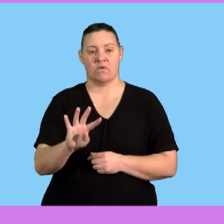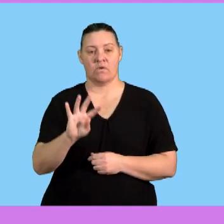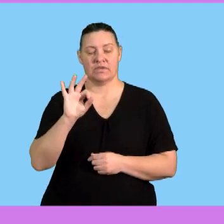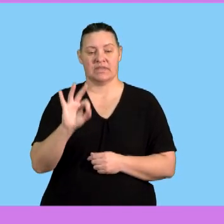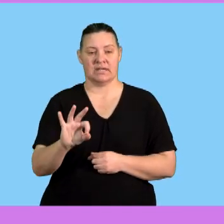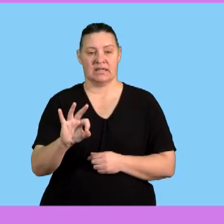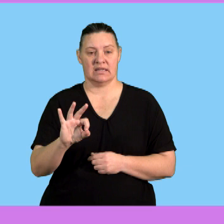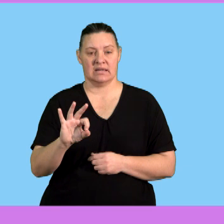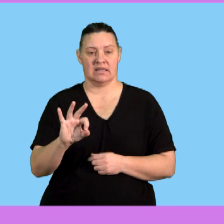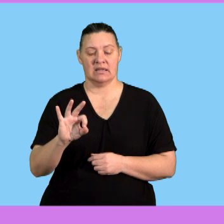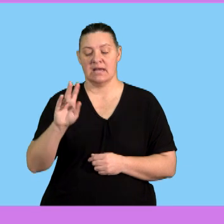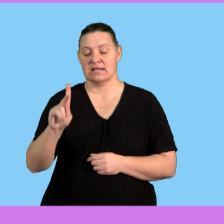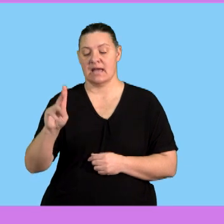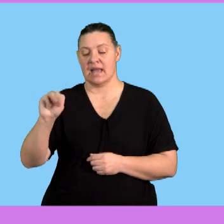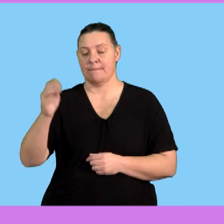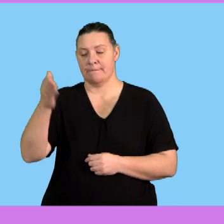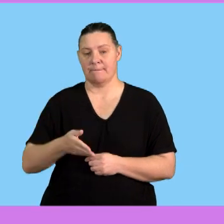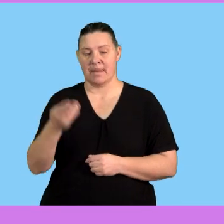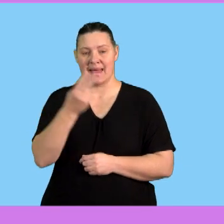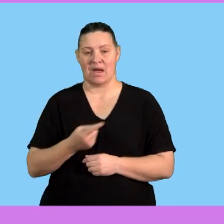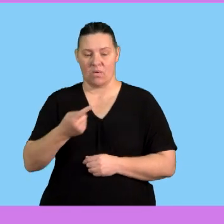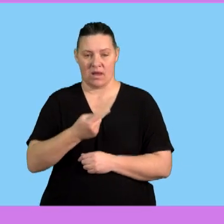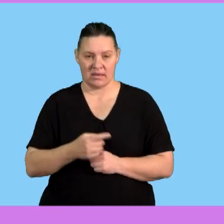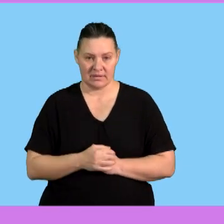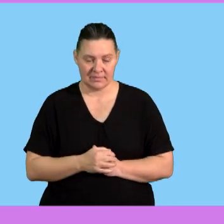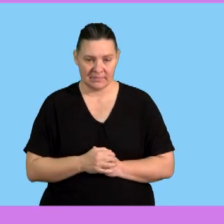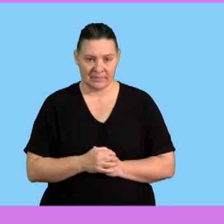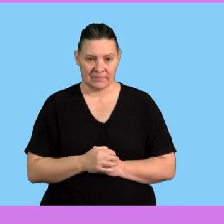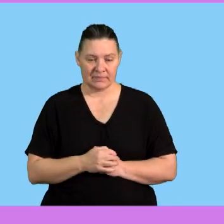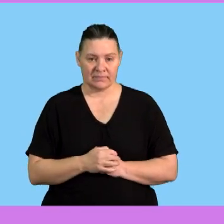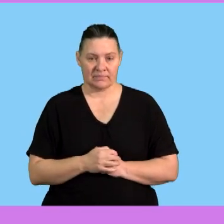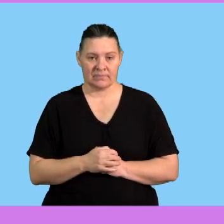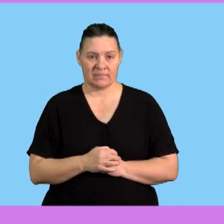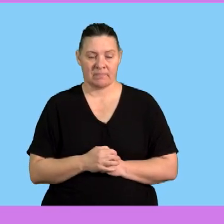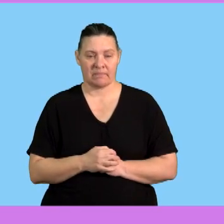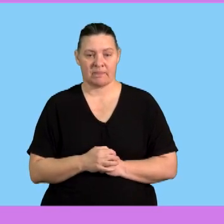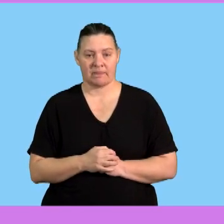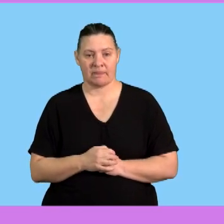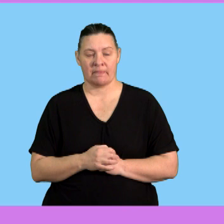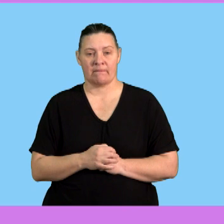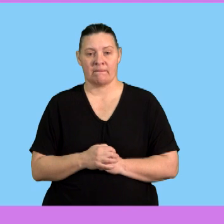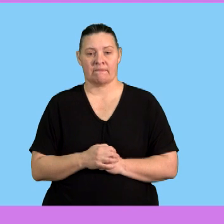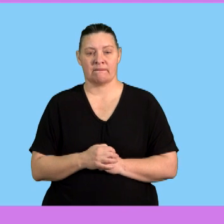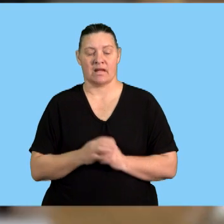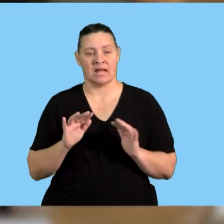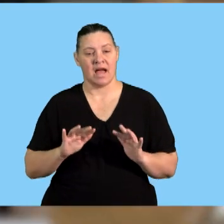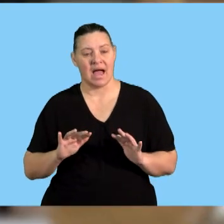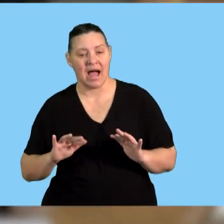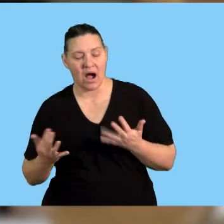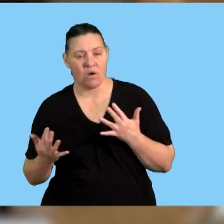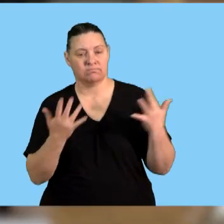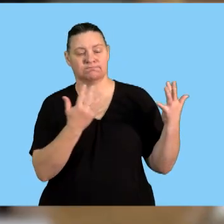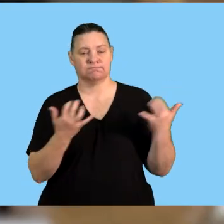20,43 kilometers per hour. Right, so that is how we work